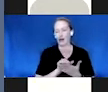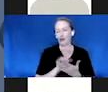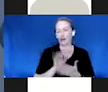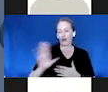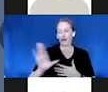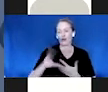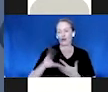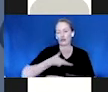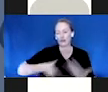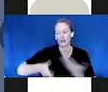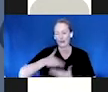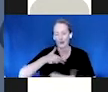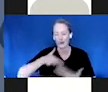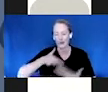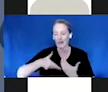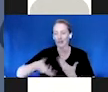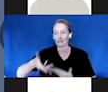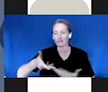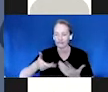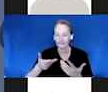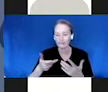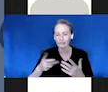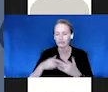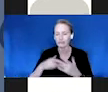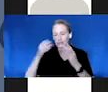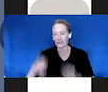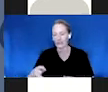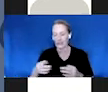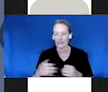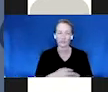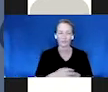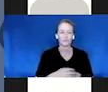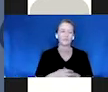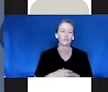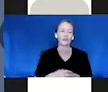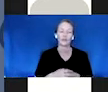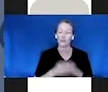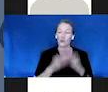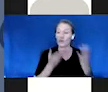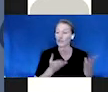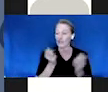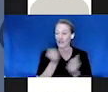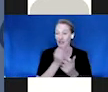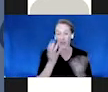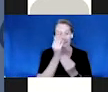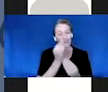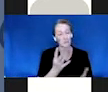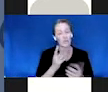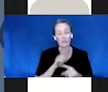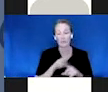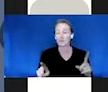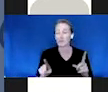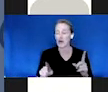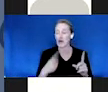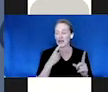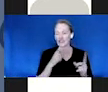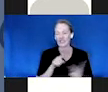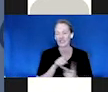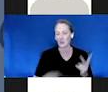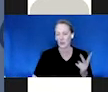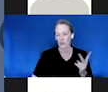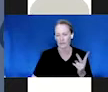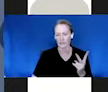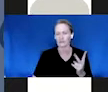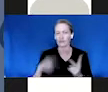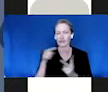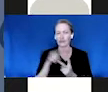let's hear a little bit more of her story. This is a lot of information on a slide, but basically it tells you two things. One, Sonia did not get the abortion